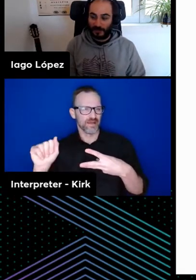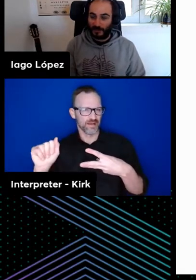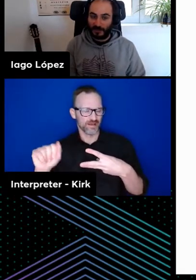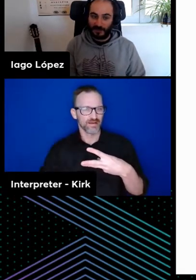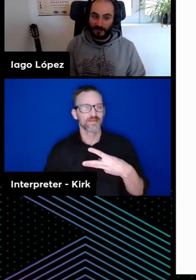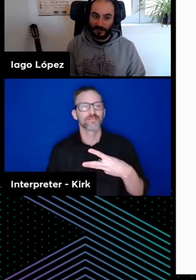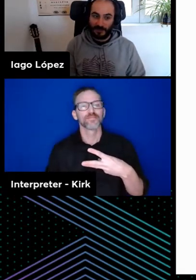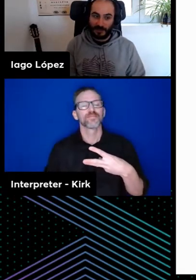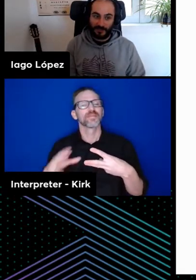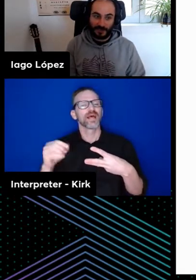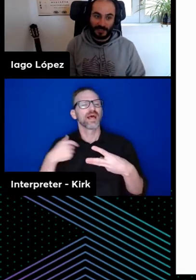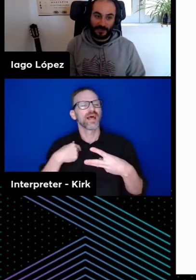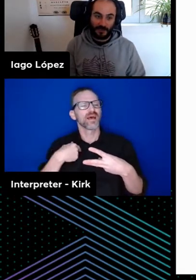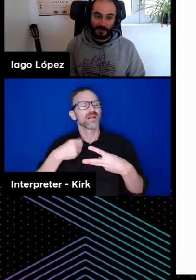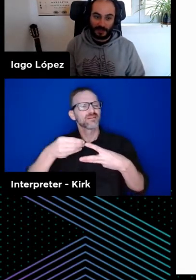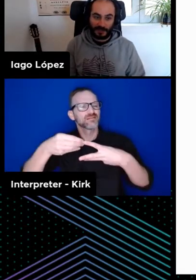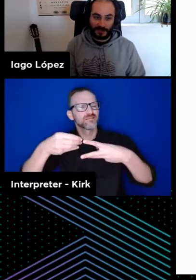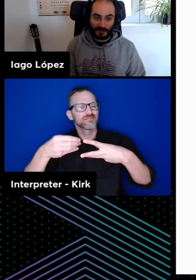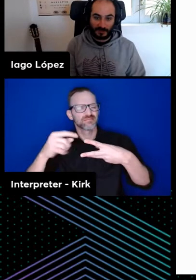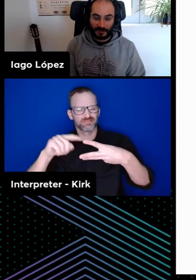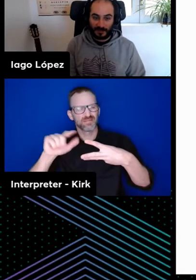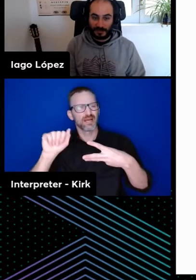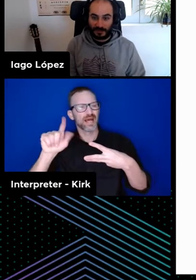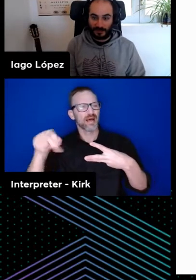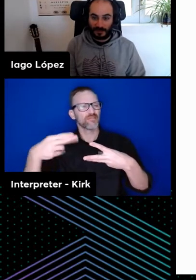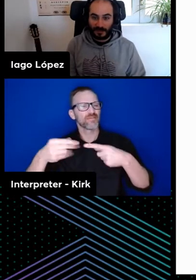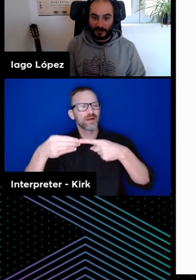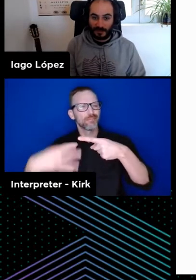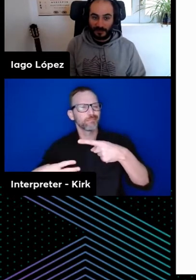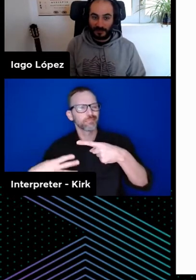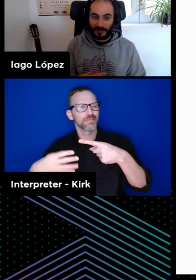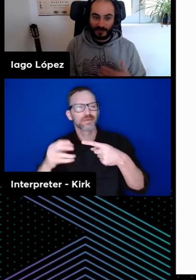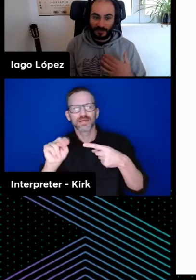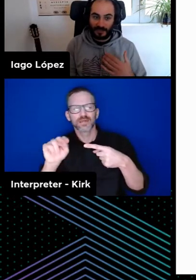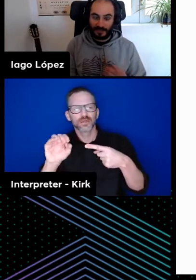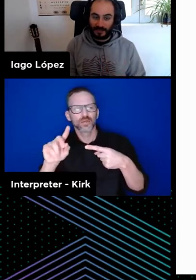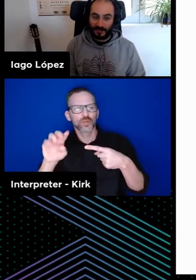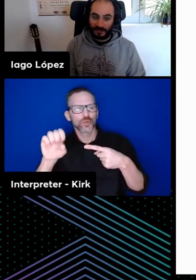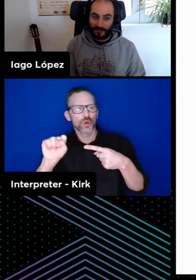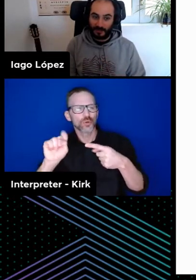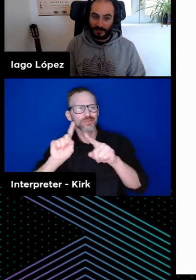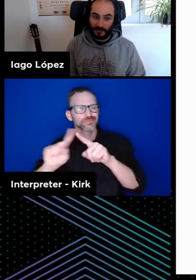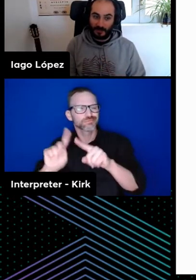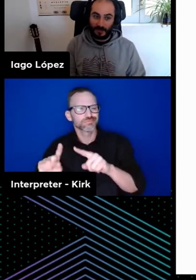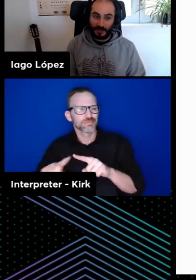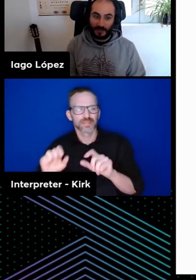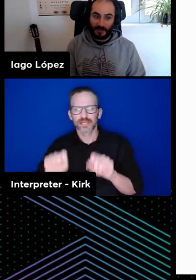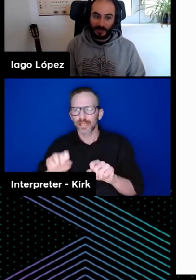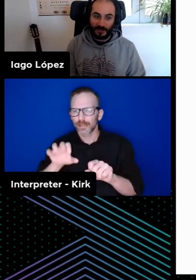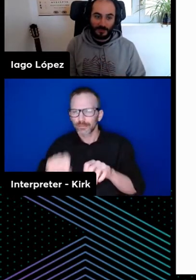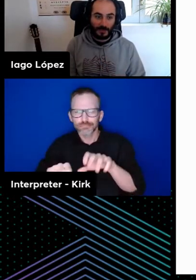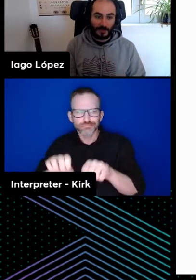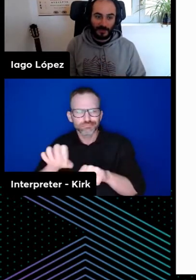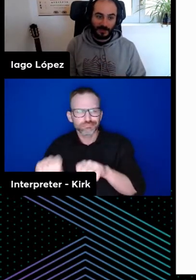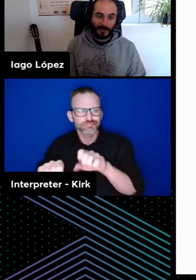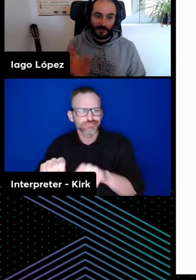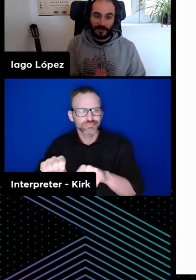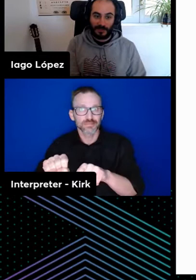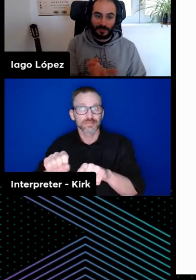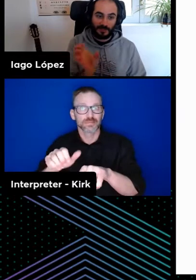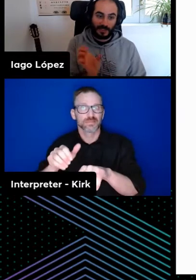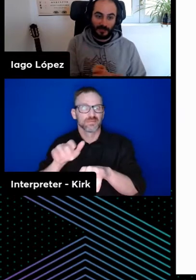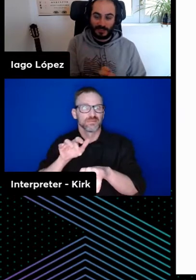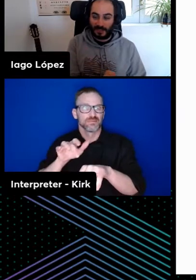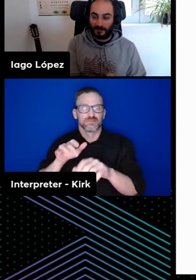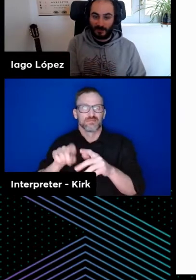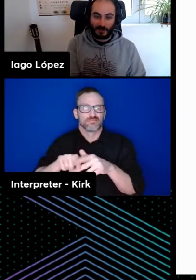couple of nodes running on the alpha channel in your cluster, so you can detect things that go wrong early, because everything